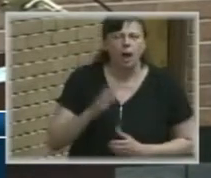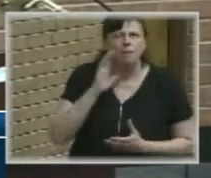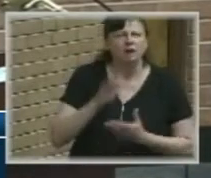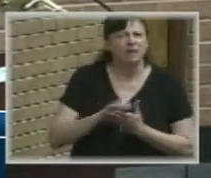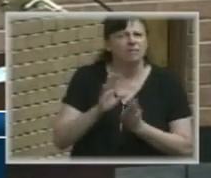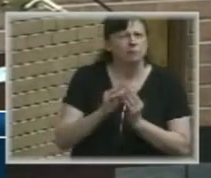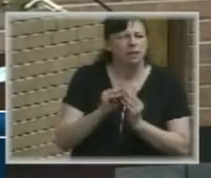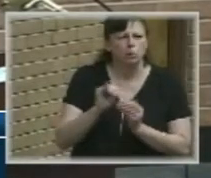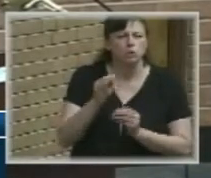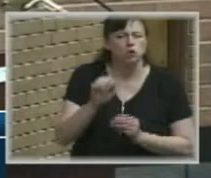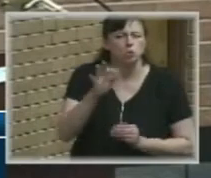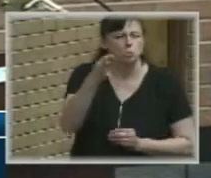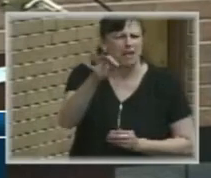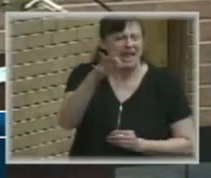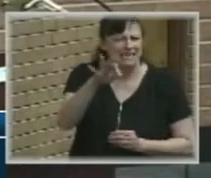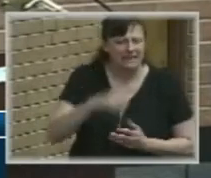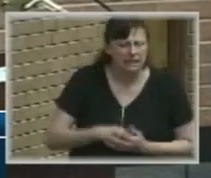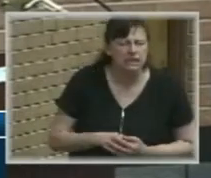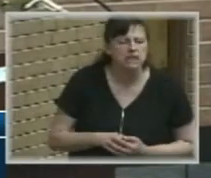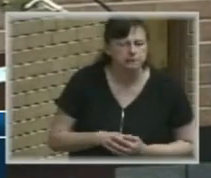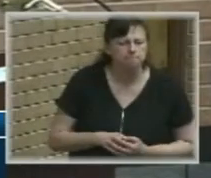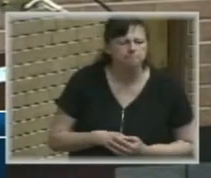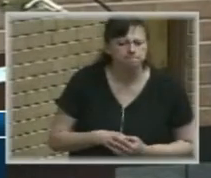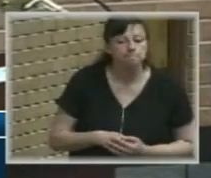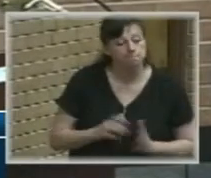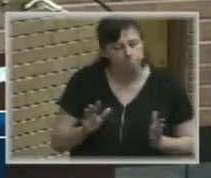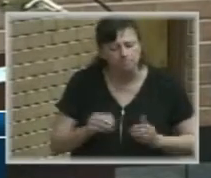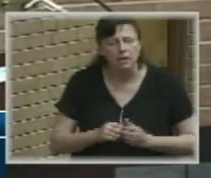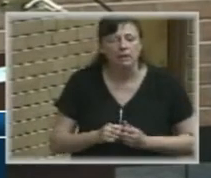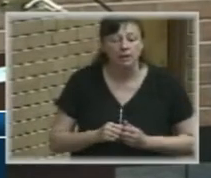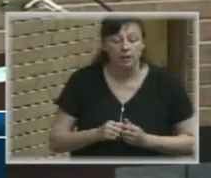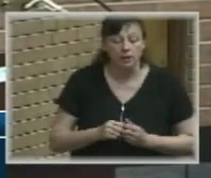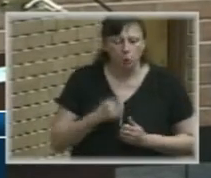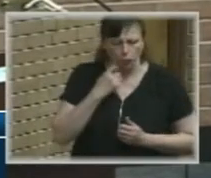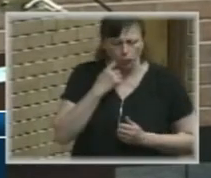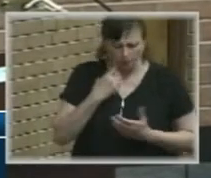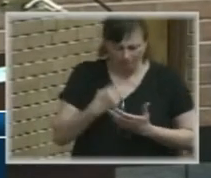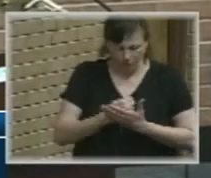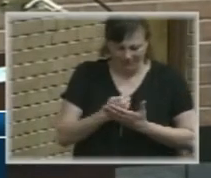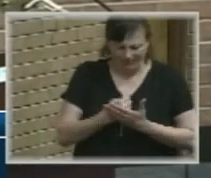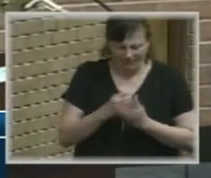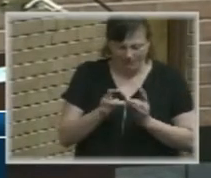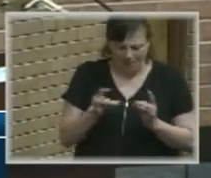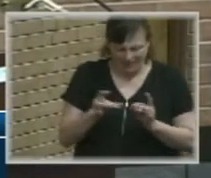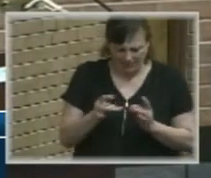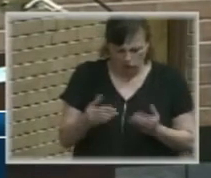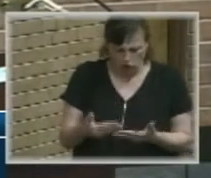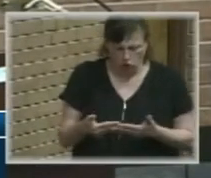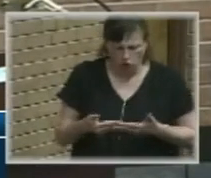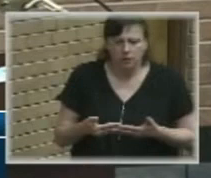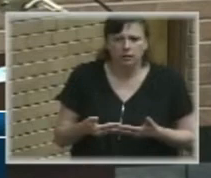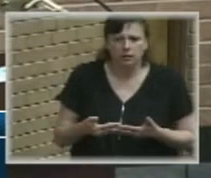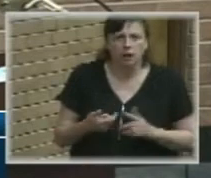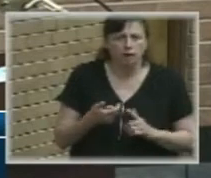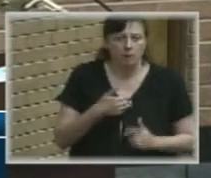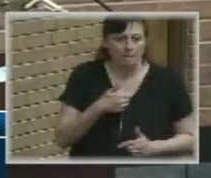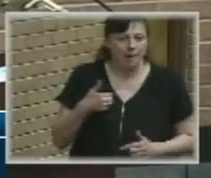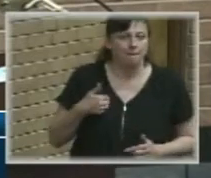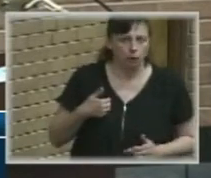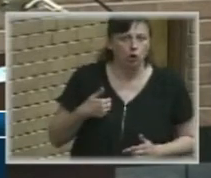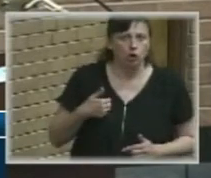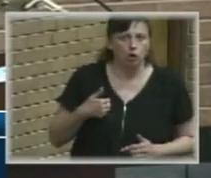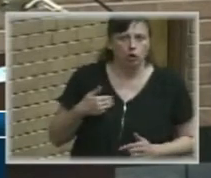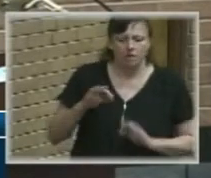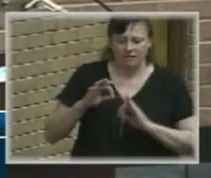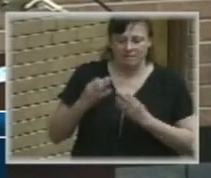One bookkeeping thing is I got a message from a member of the Wolk